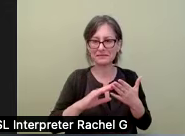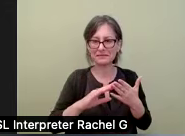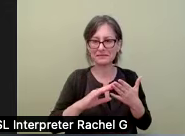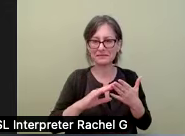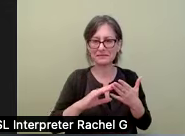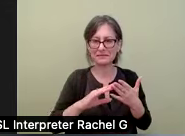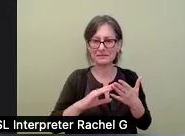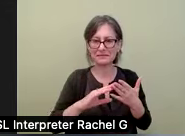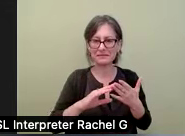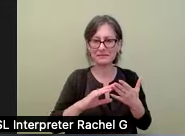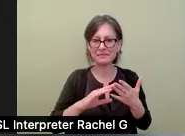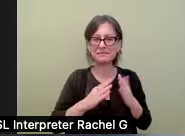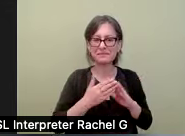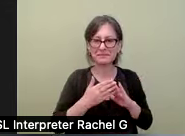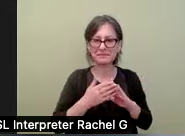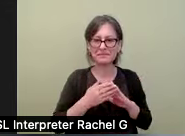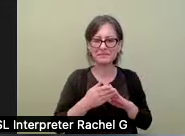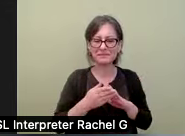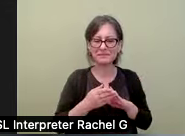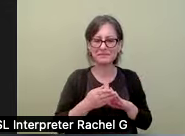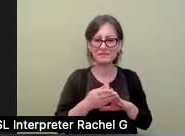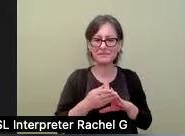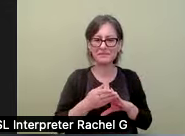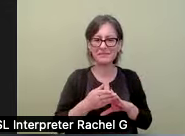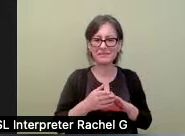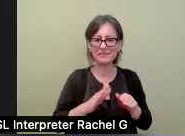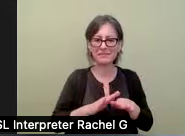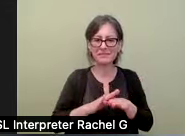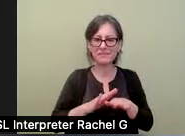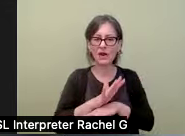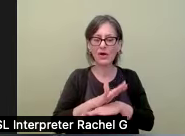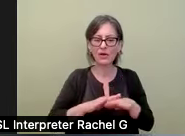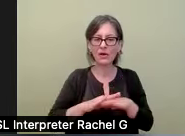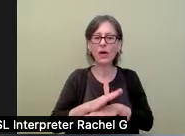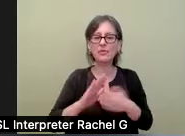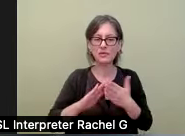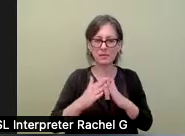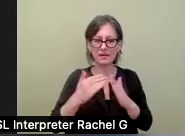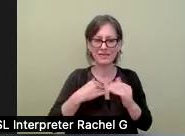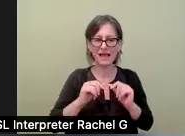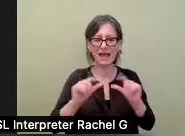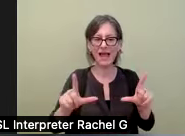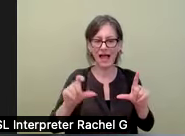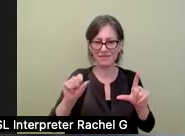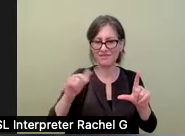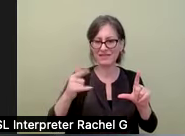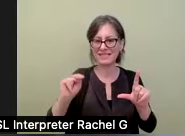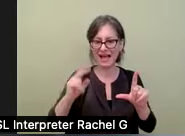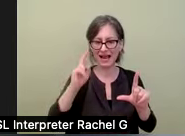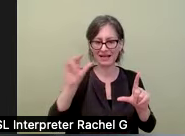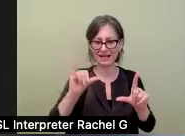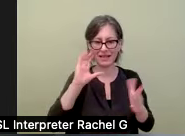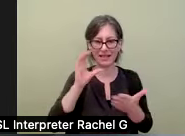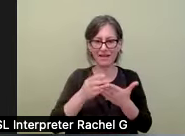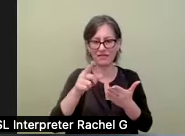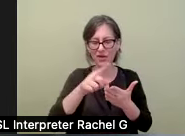the signs, there you go. All of our coastal communities now have tsunami signs like you see in the photo on the right. So when you